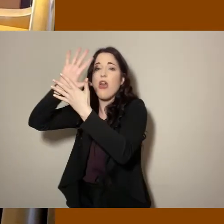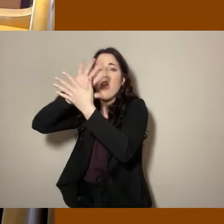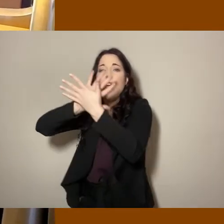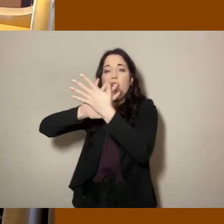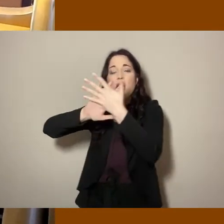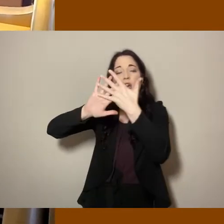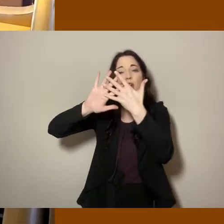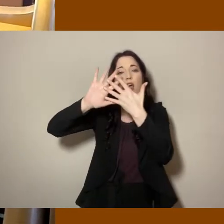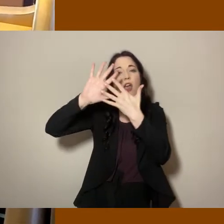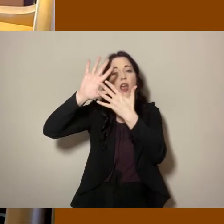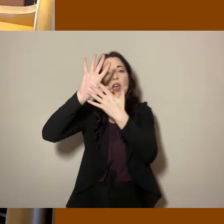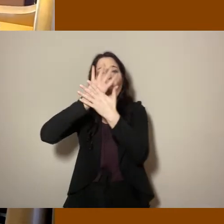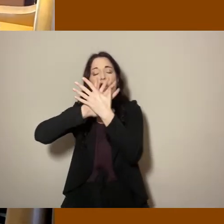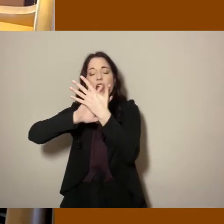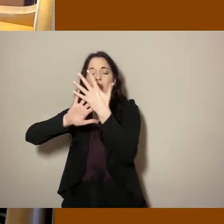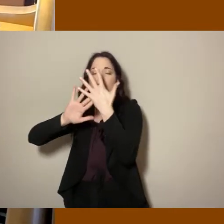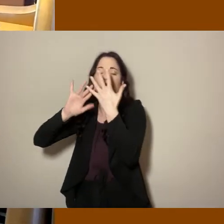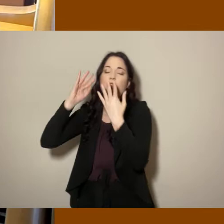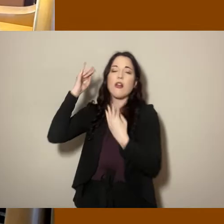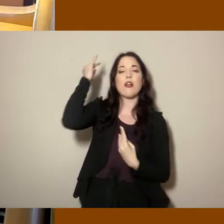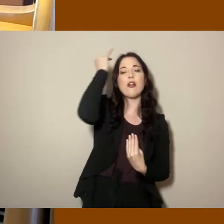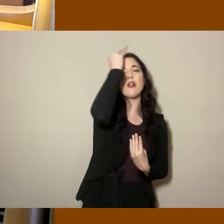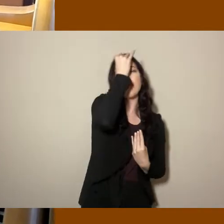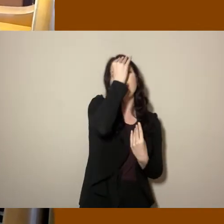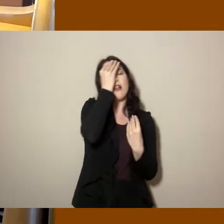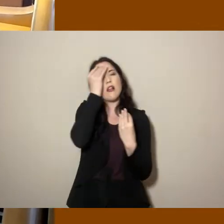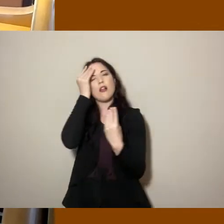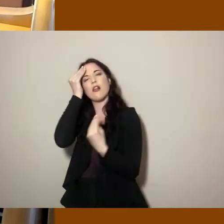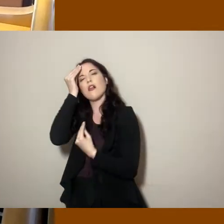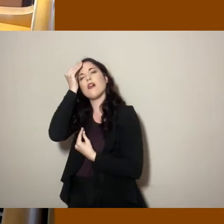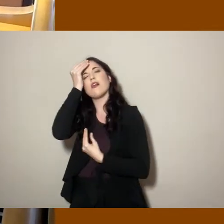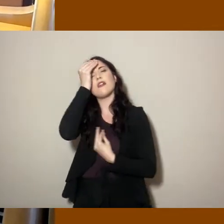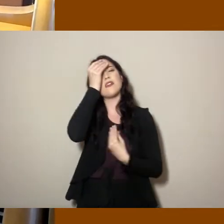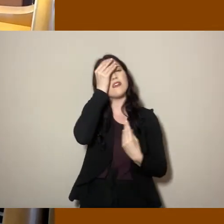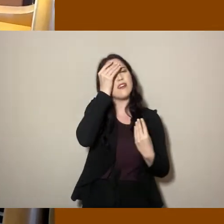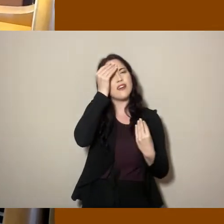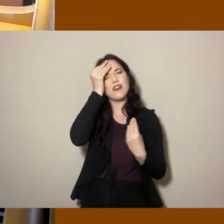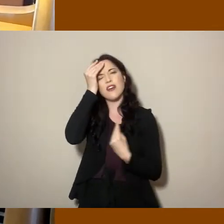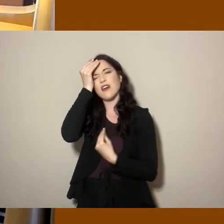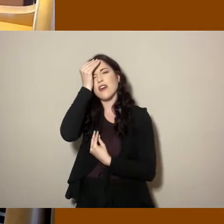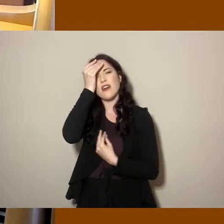fantasy that blinded me